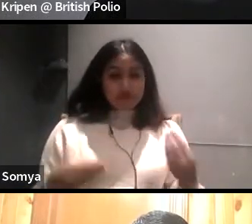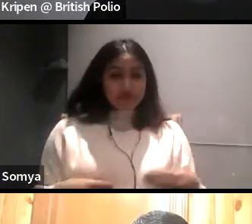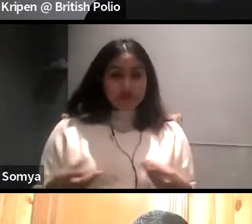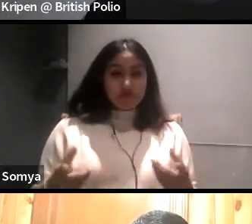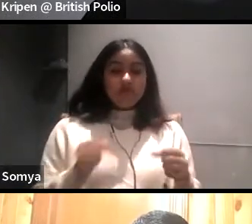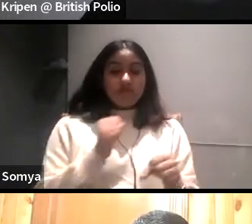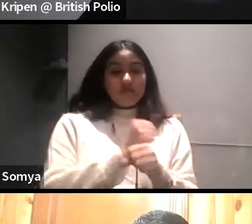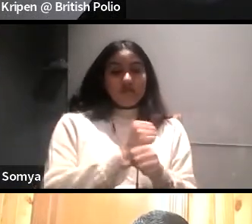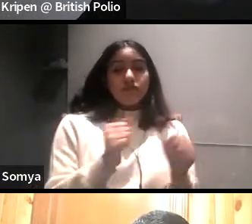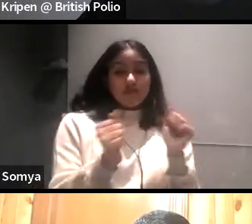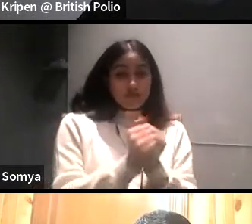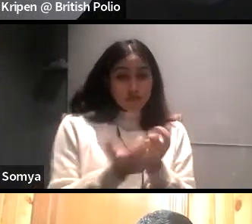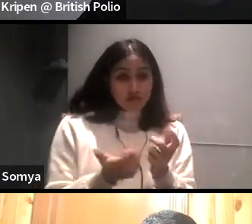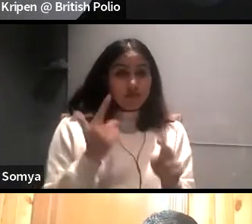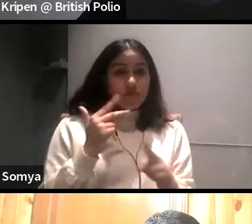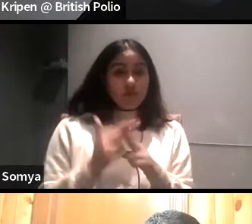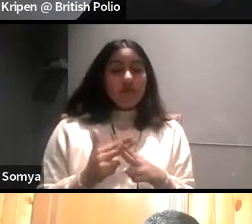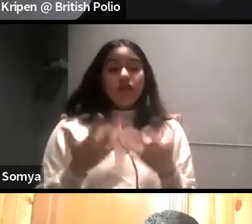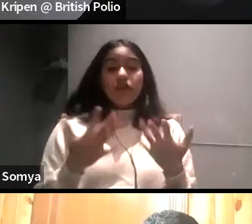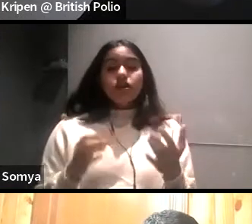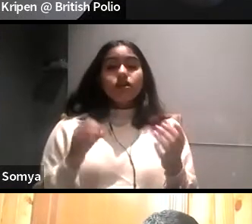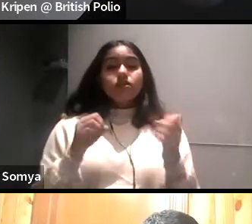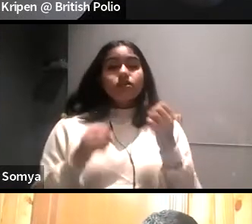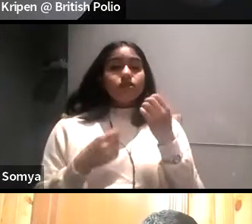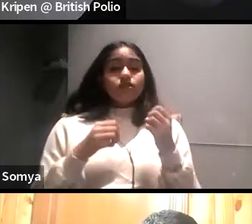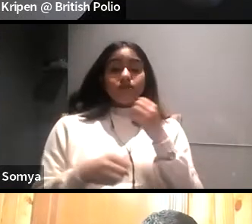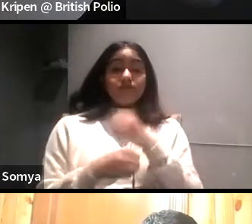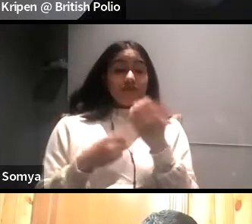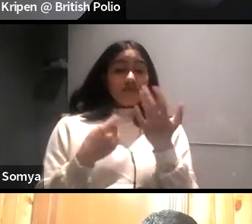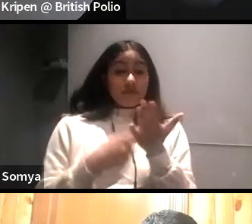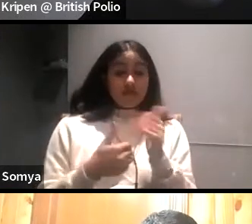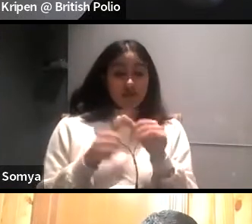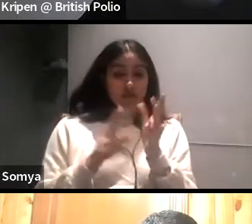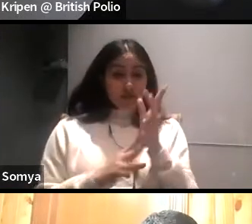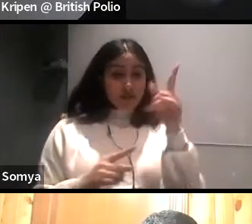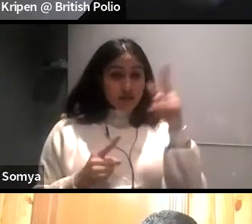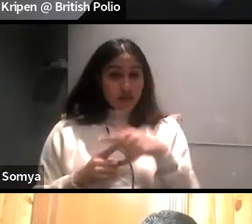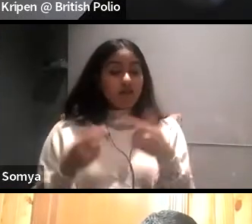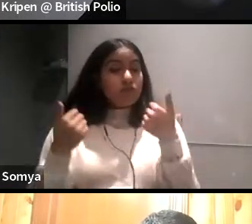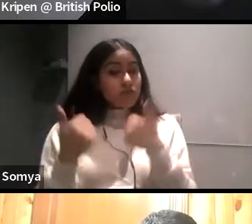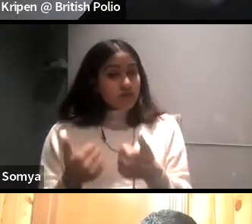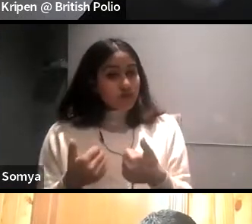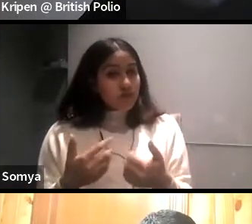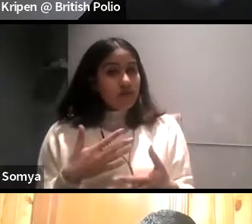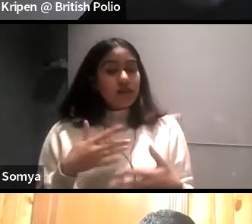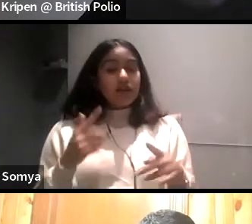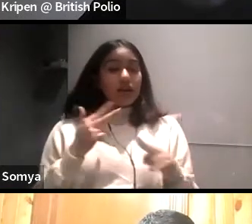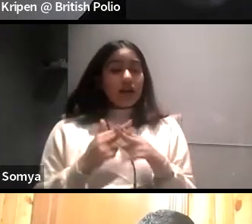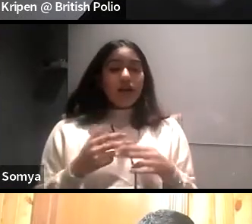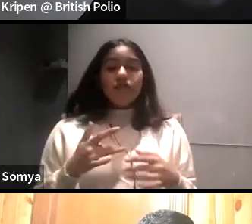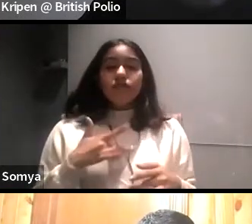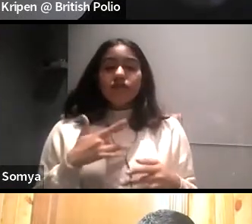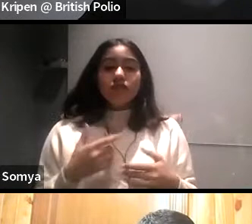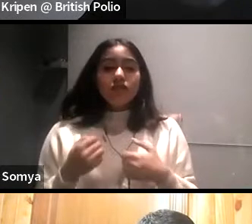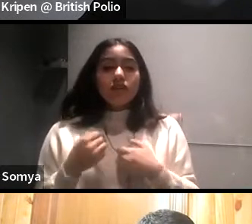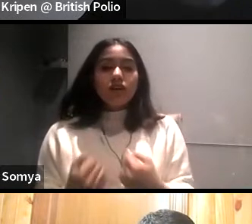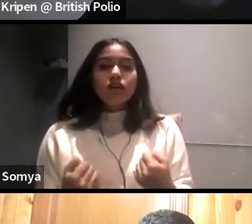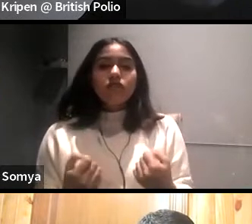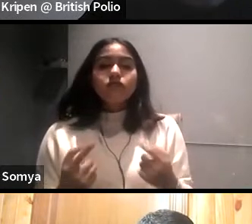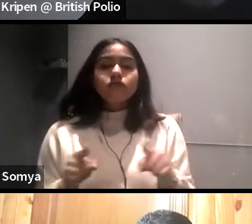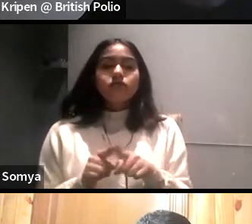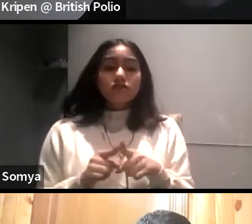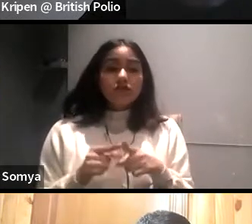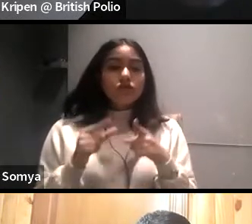with government or getting any grants, then they have to show good faith efforts and